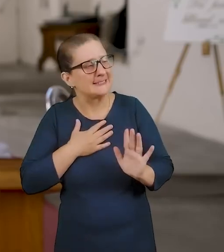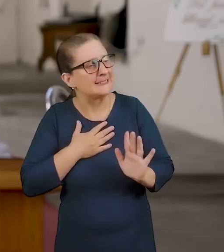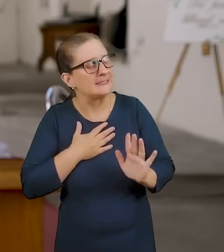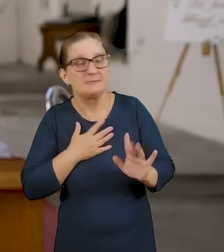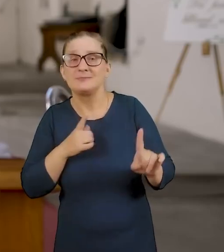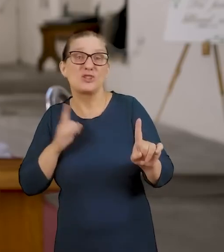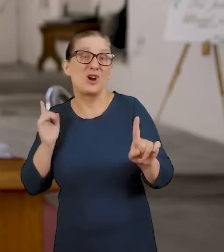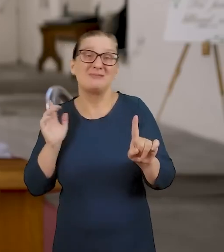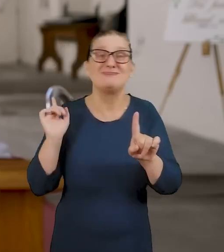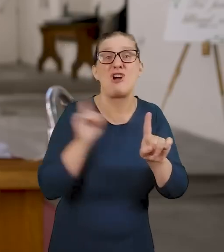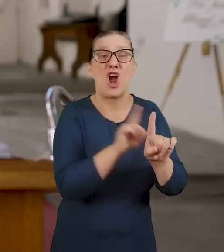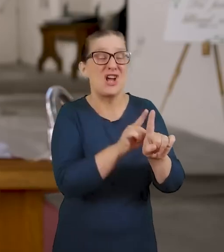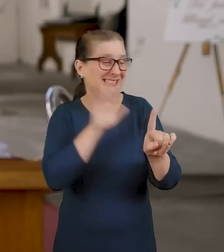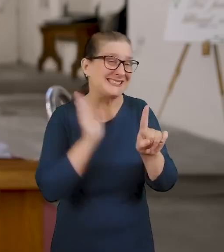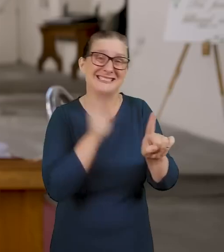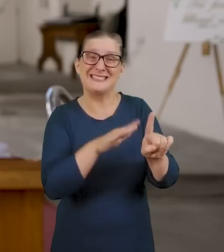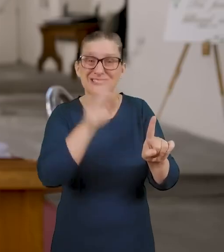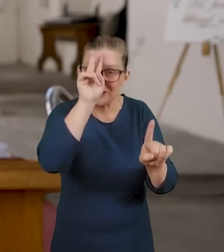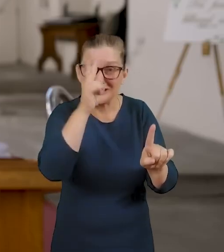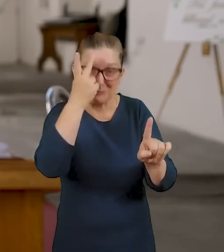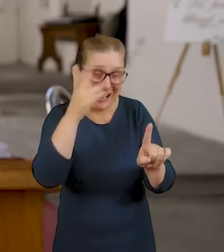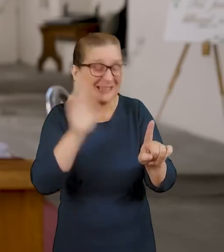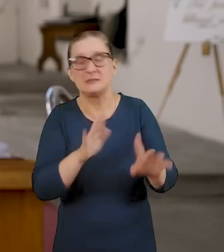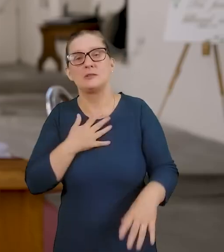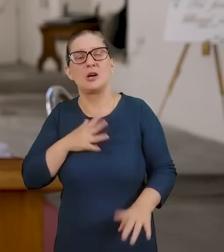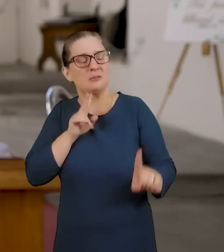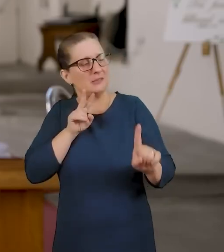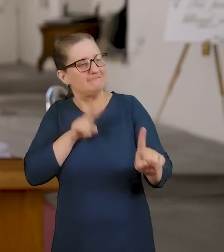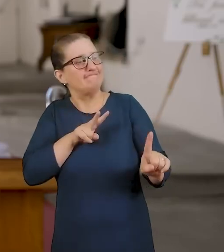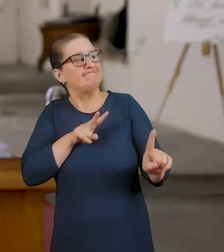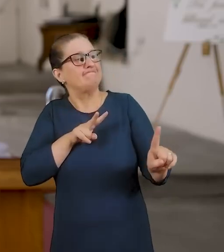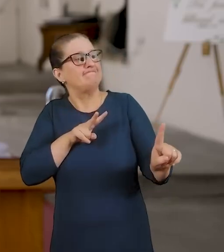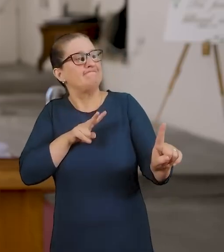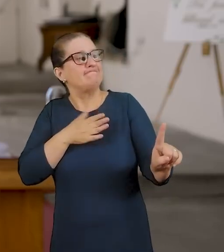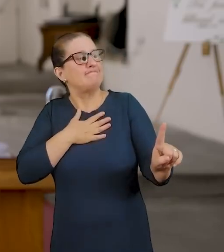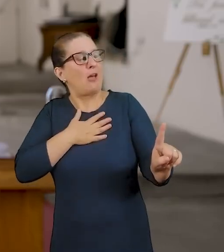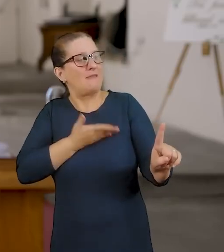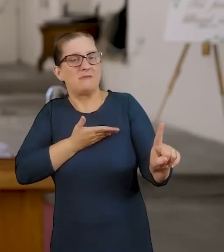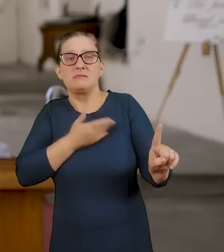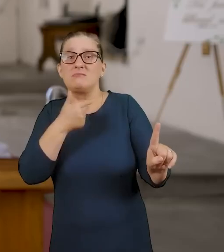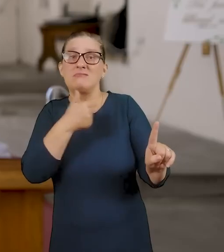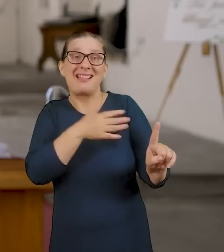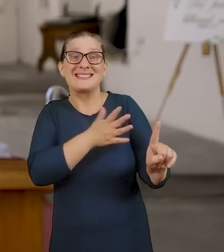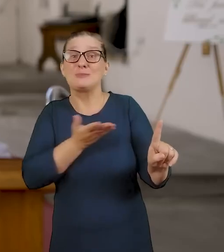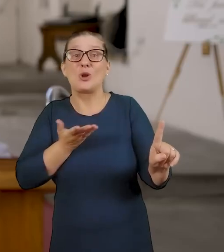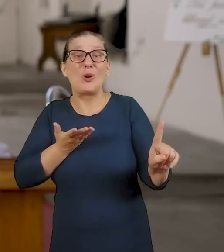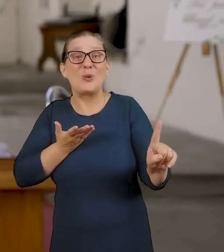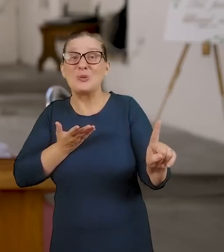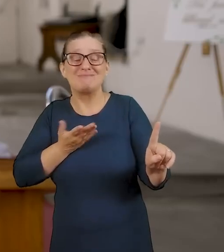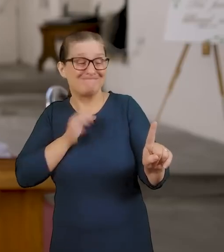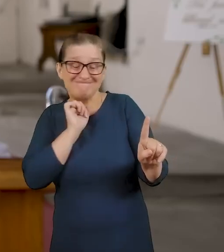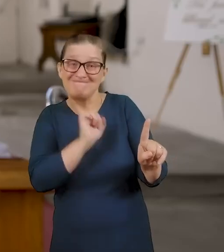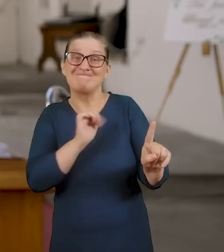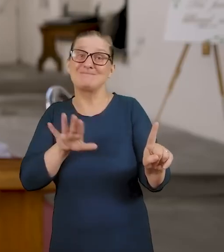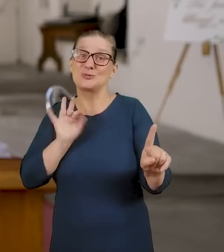people. Notice how he doesn't run after him and try and convince him to change his mind. He looks on him with love and lets him